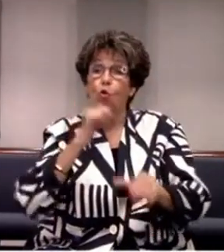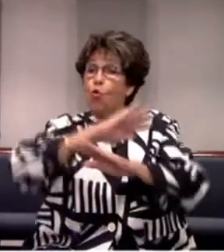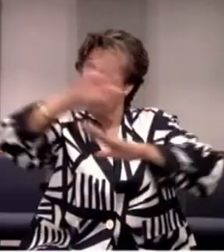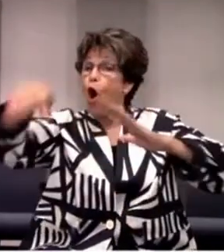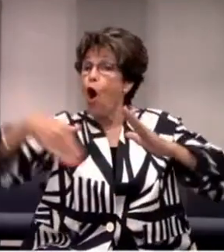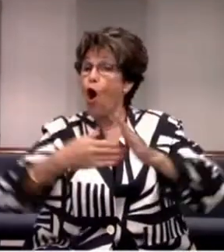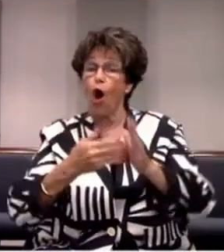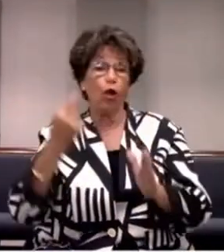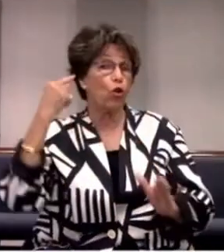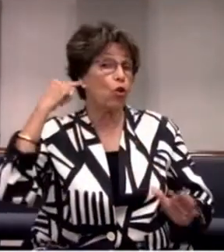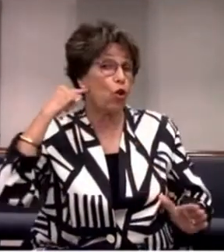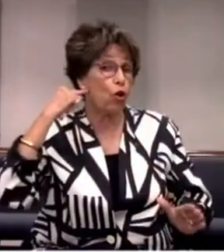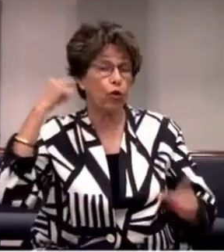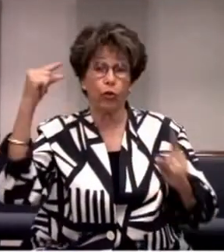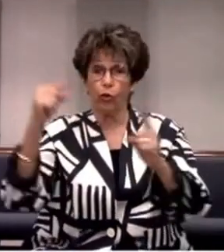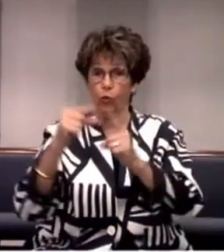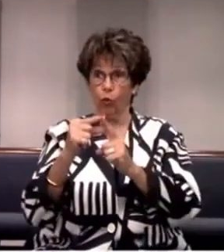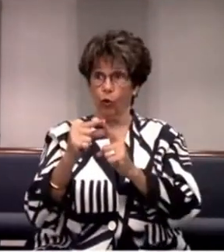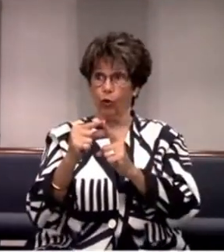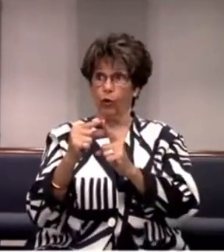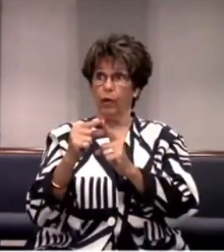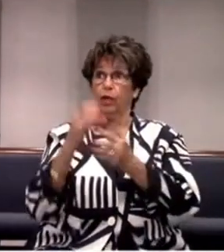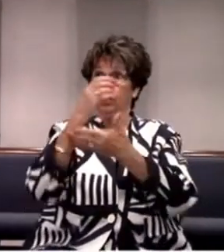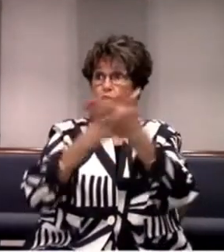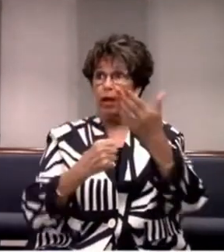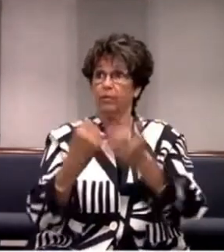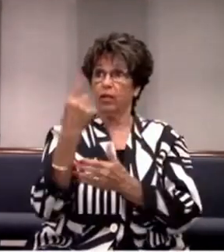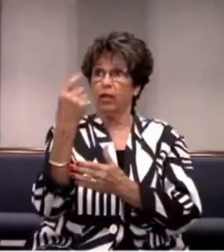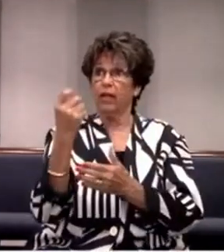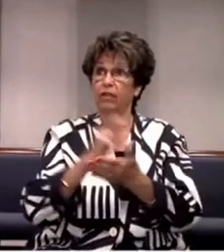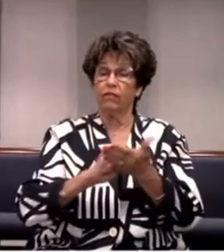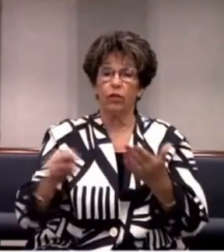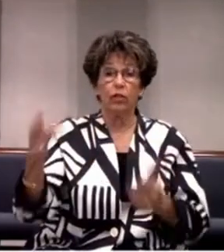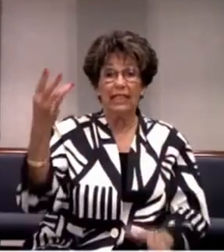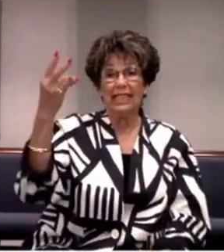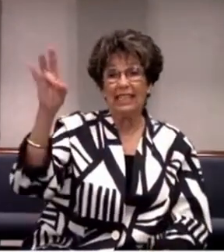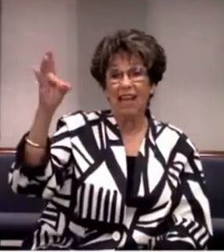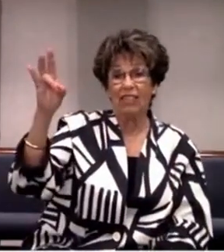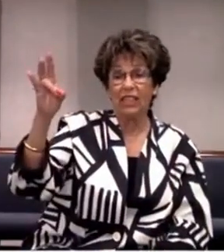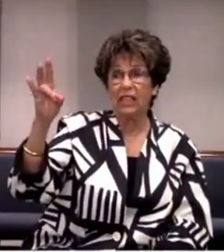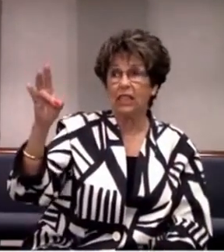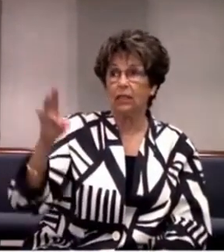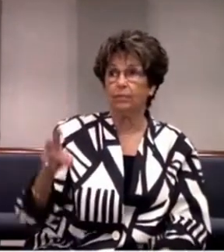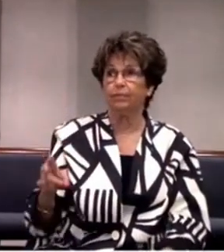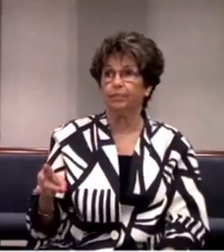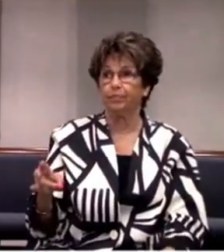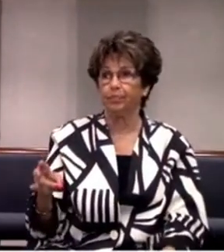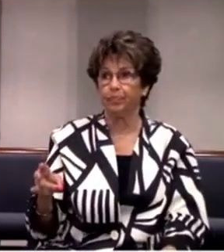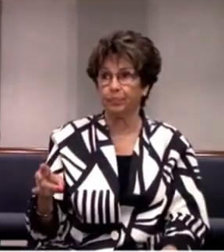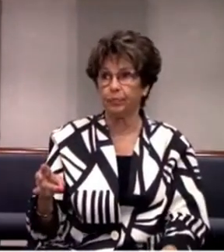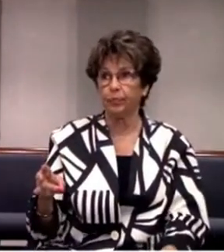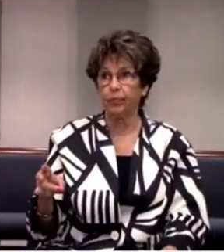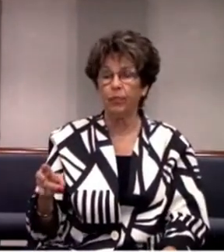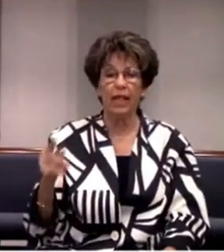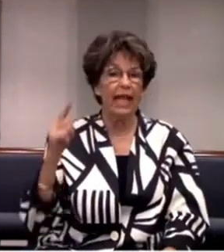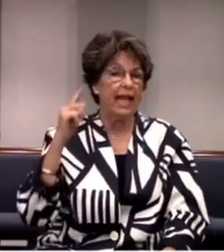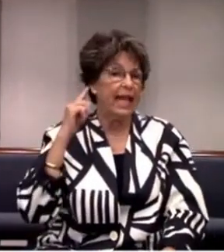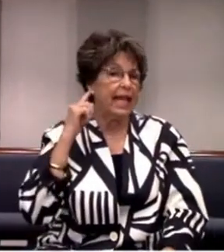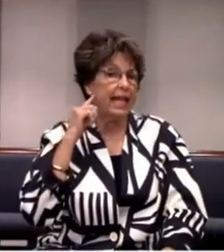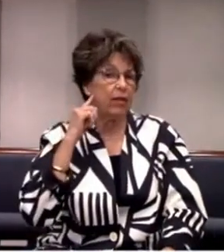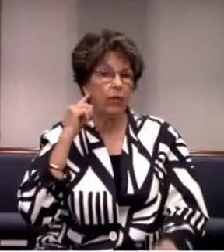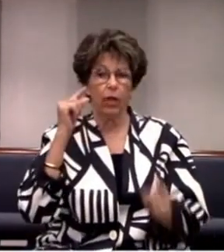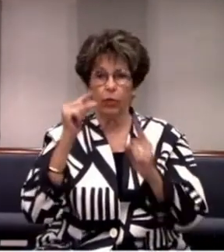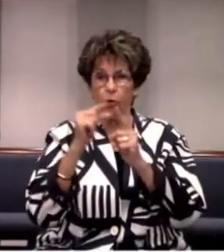word. Come over to Acts chapter 11, verse 17. Let's go deeper into what is meant by hearing the word of